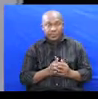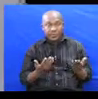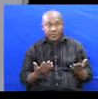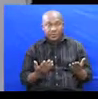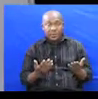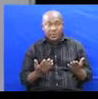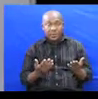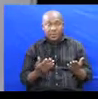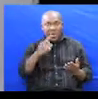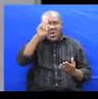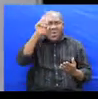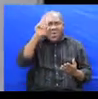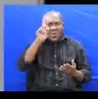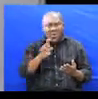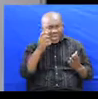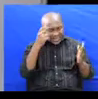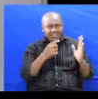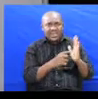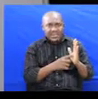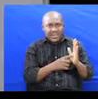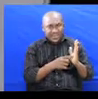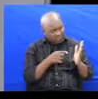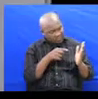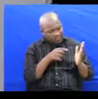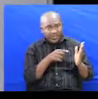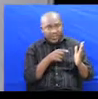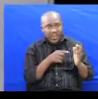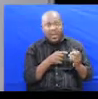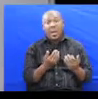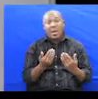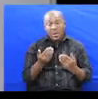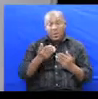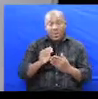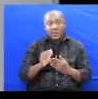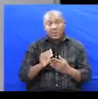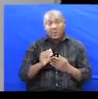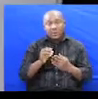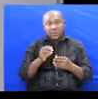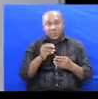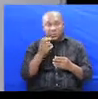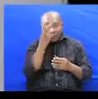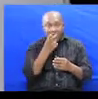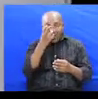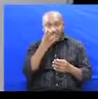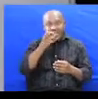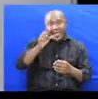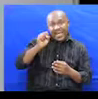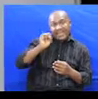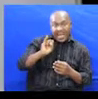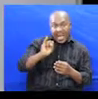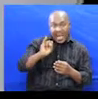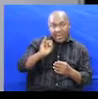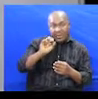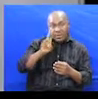what does it mean? From this division, we are going to construct the SI unit of mass concentration.